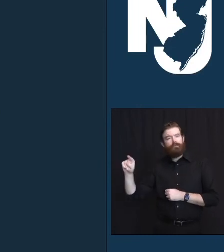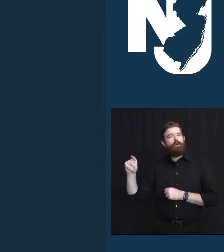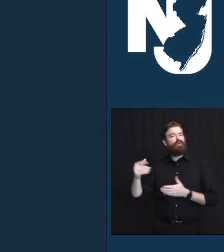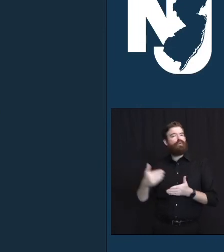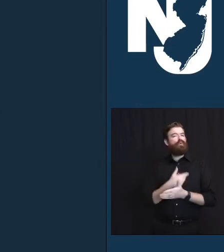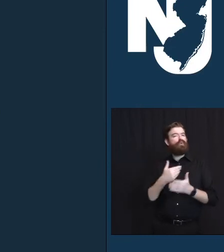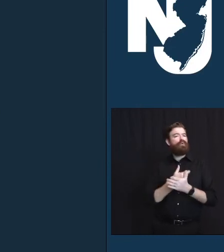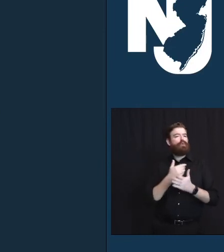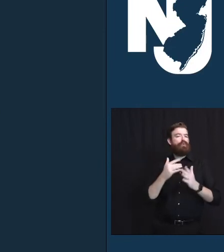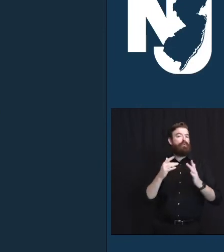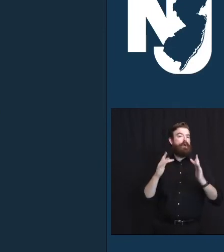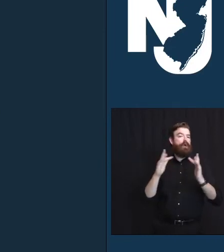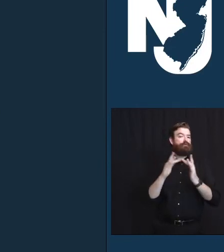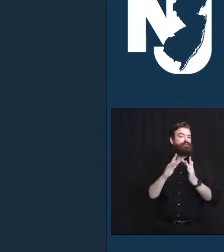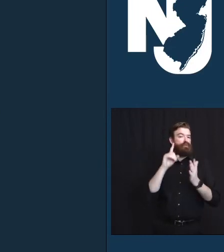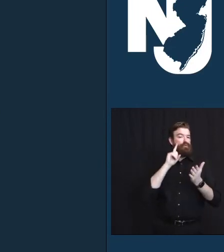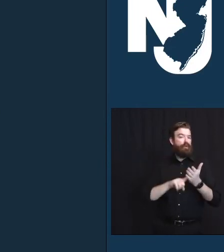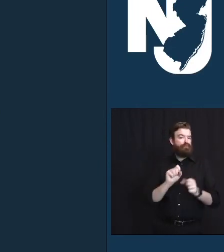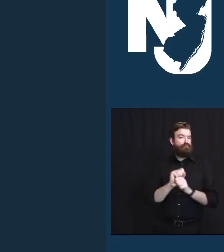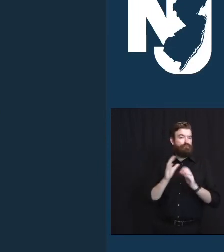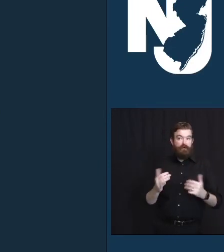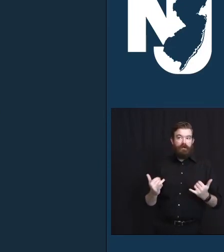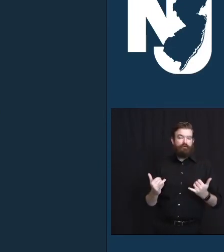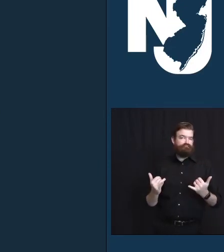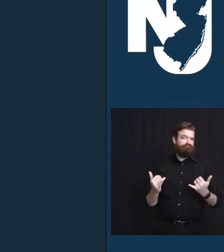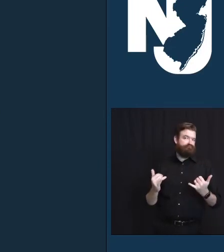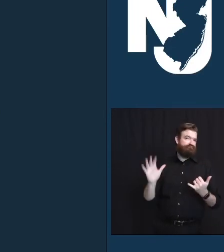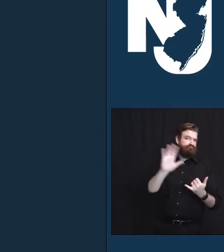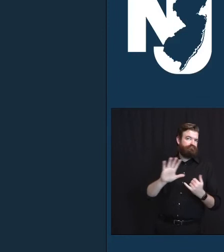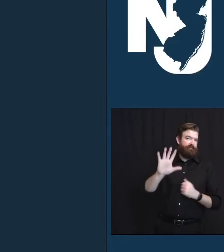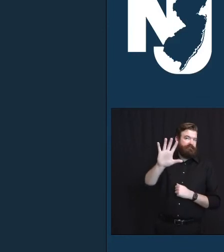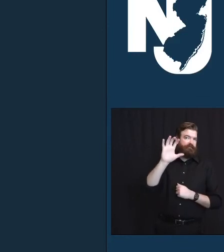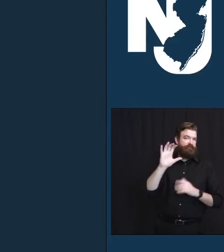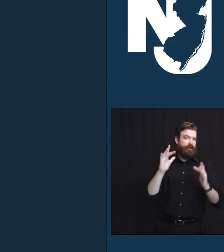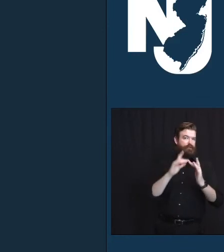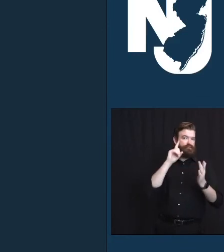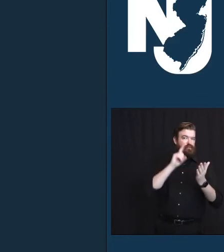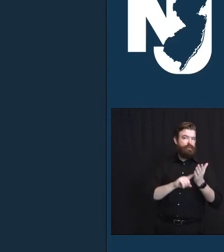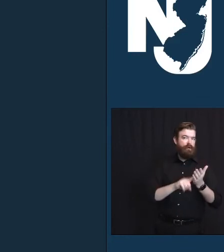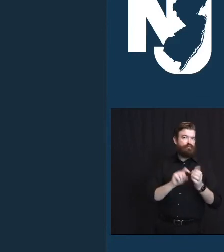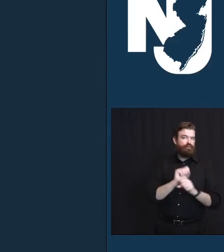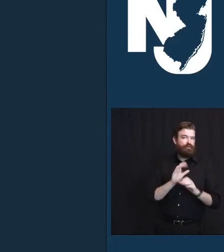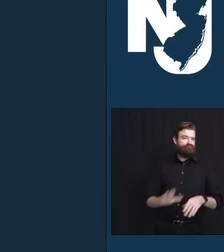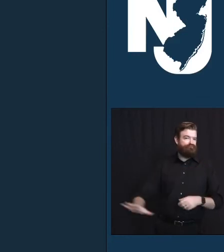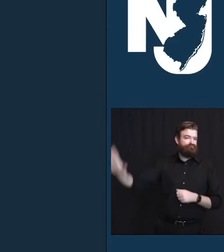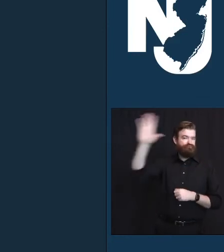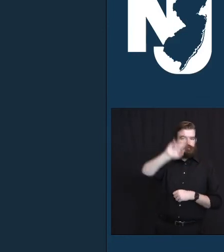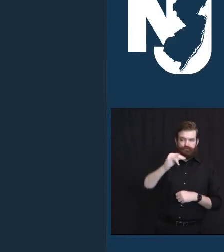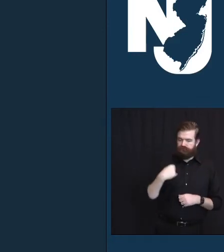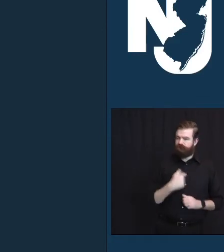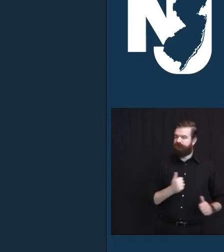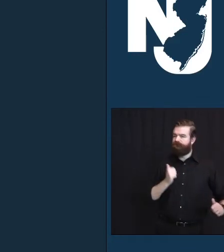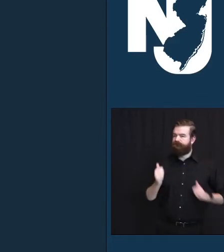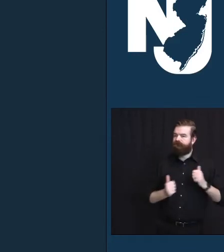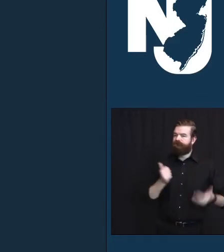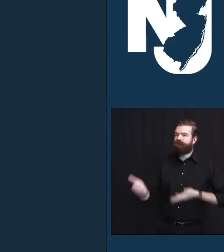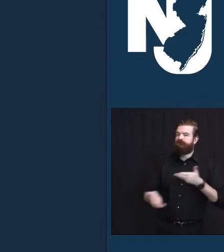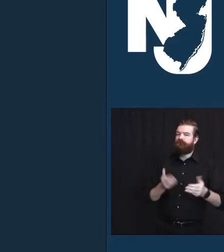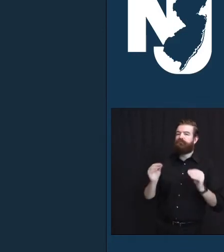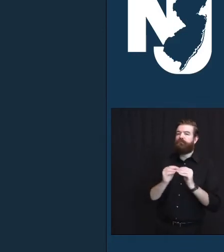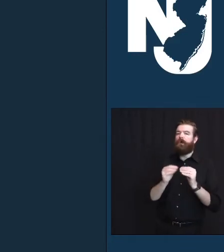on the job across the state. And since we've been aggressively adding to the ranks of our contact tracers over the past several weeks, we're also